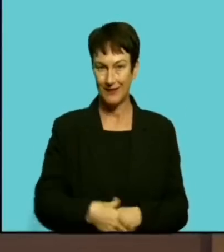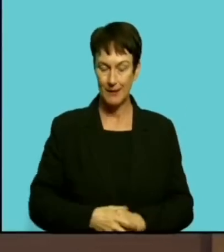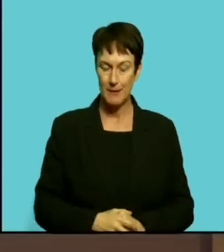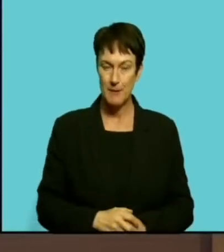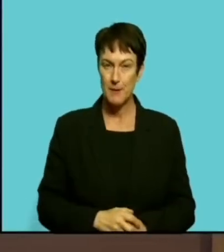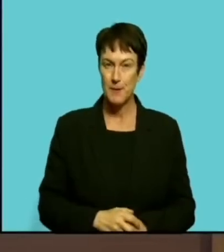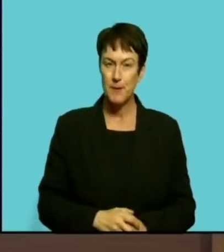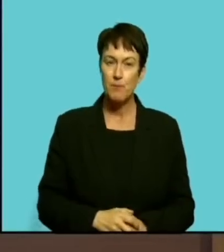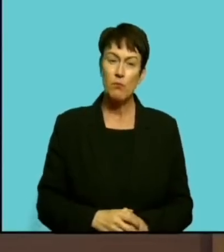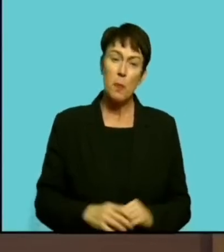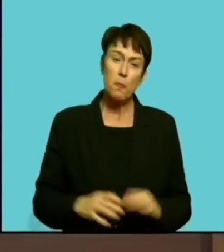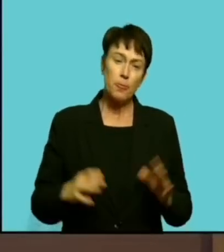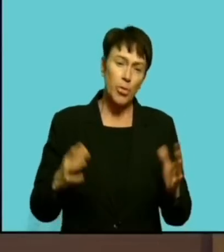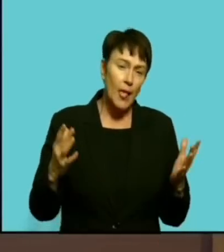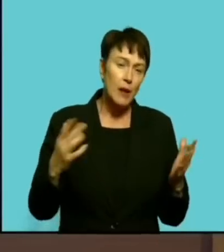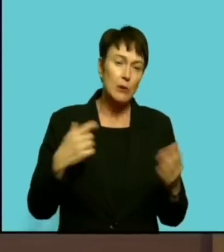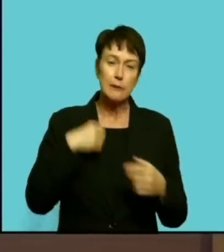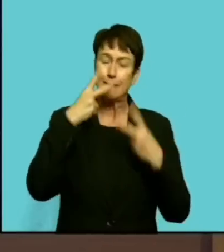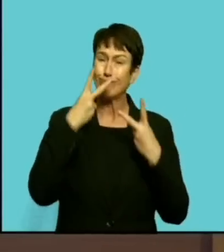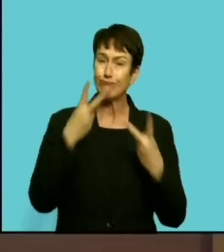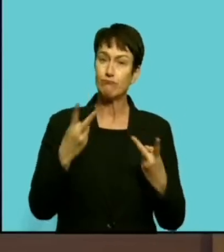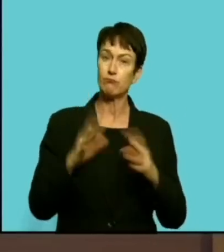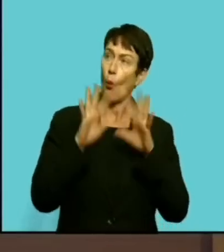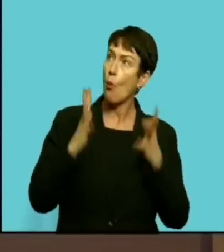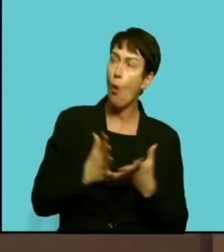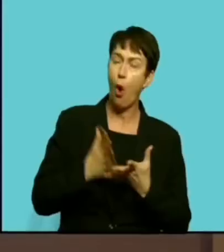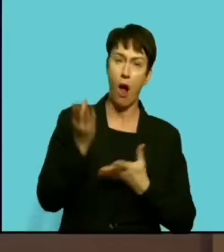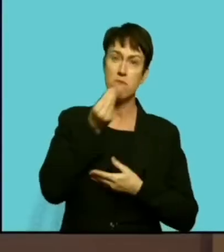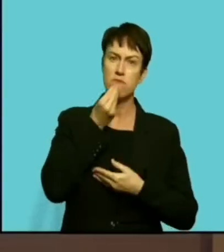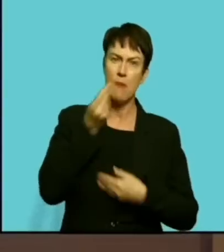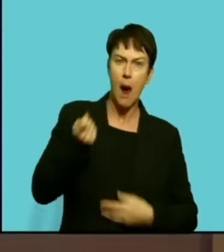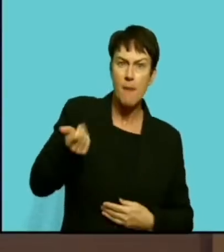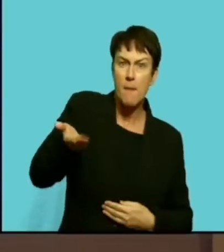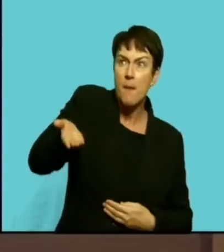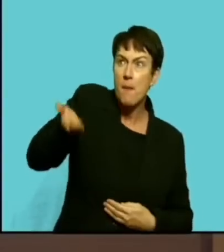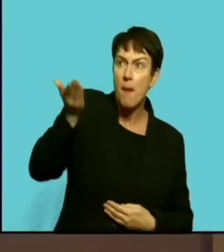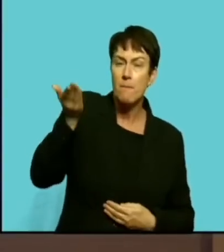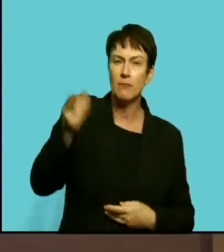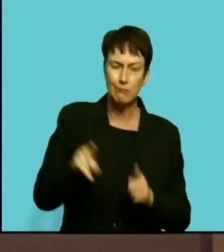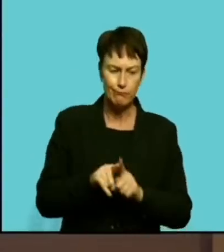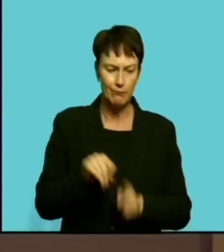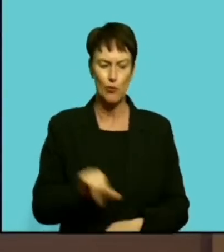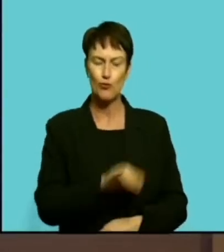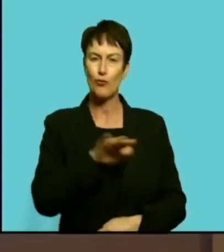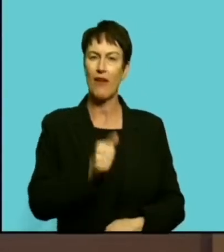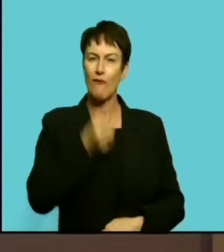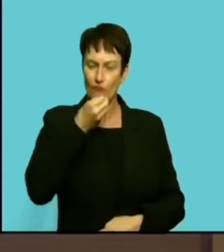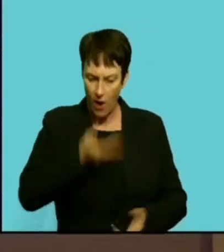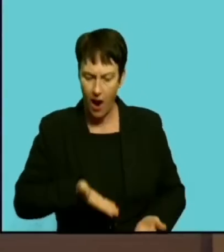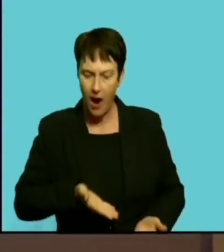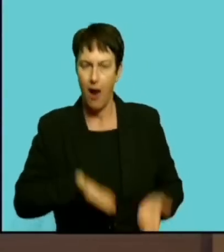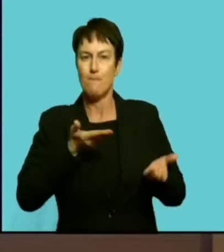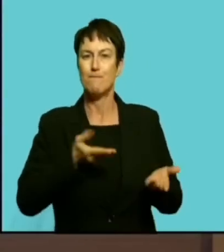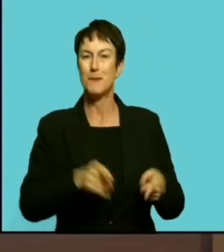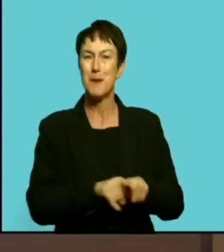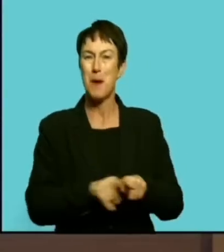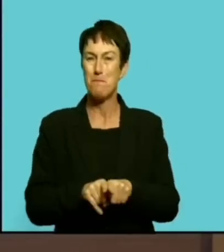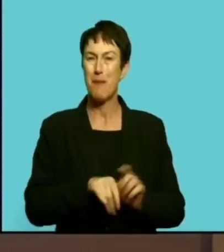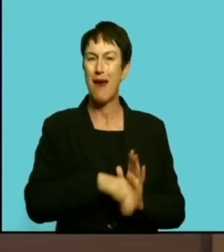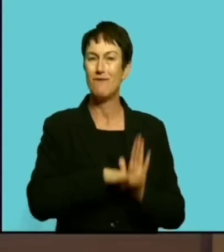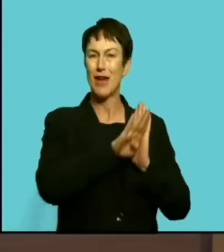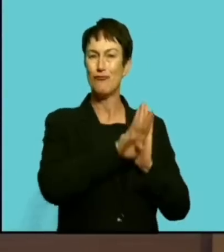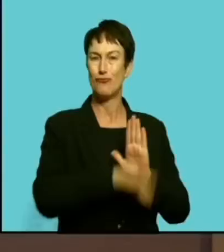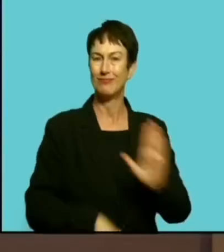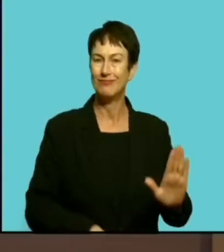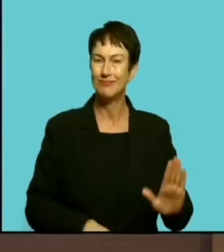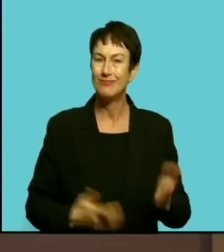As a result of higher global food prices, local food price inflation is also revised up and is now